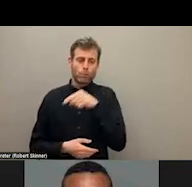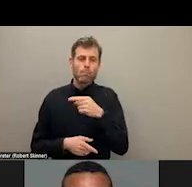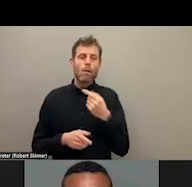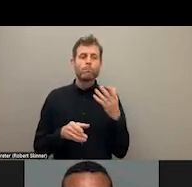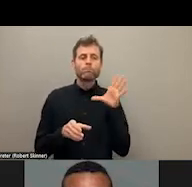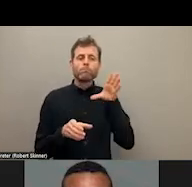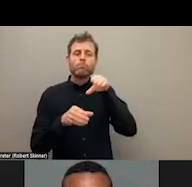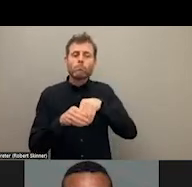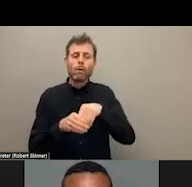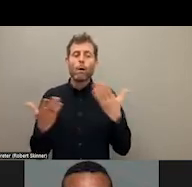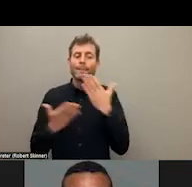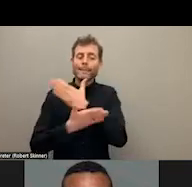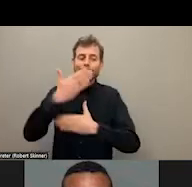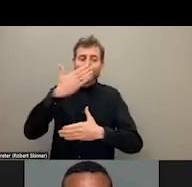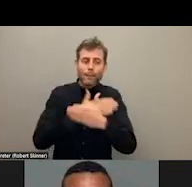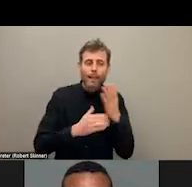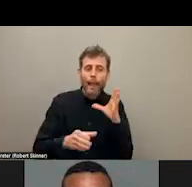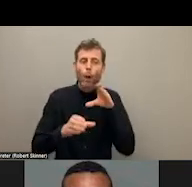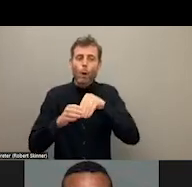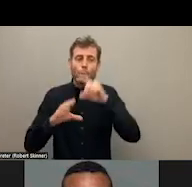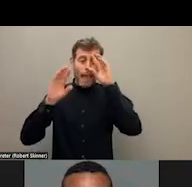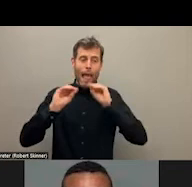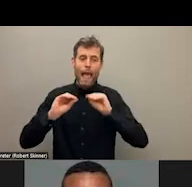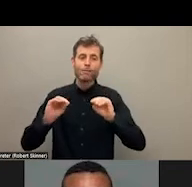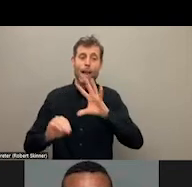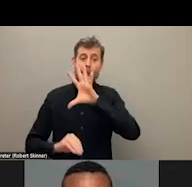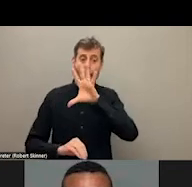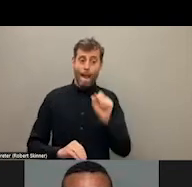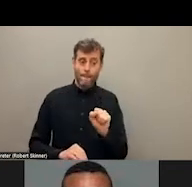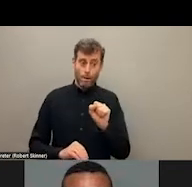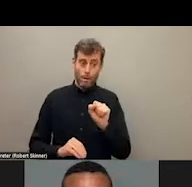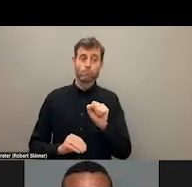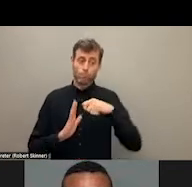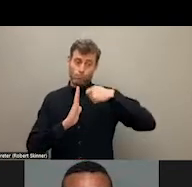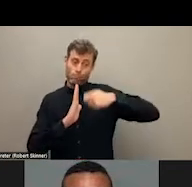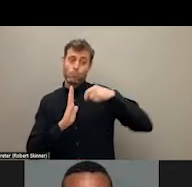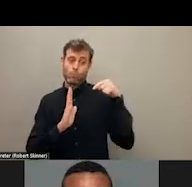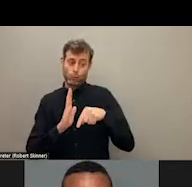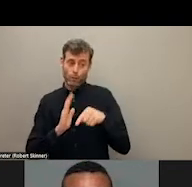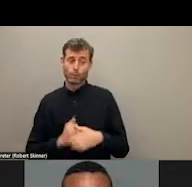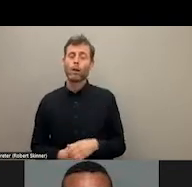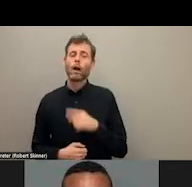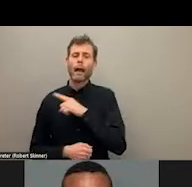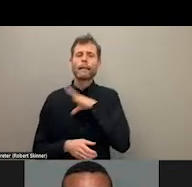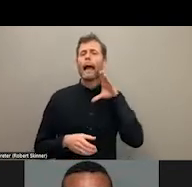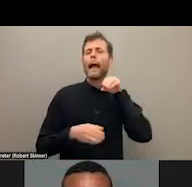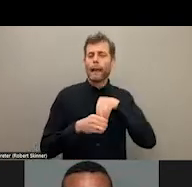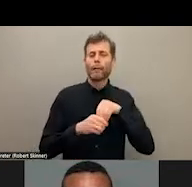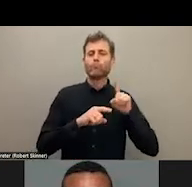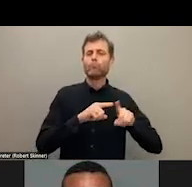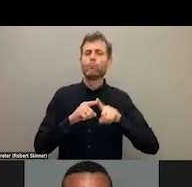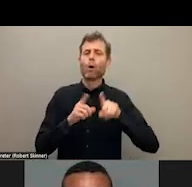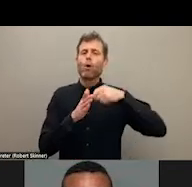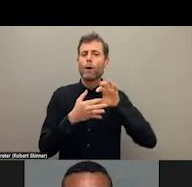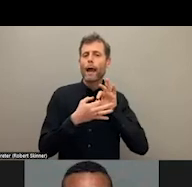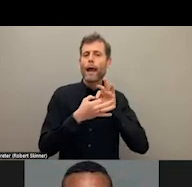She's previously worked in a number of different roles, including in the Global Initiative for Inclusive ICTs. So Deepti, could you tell us